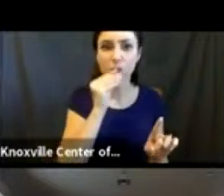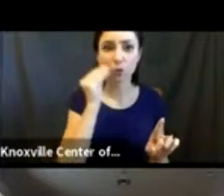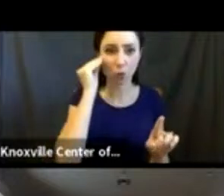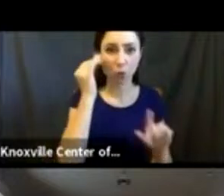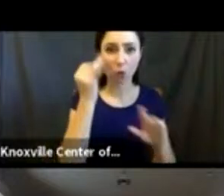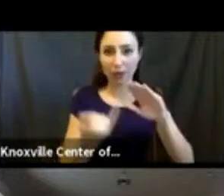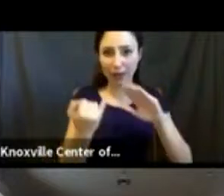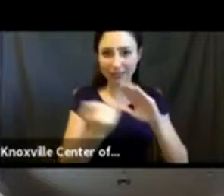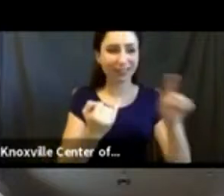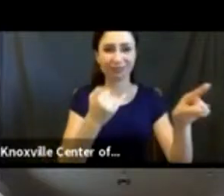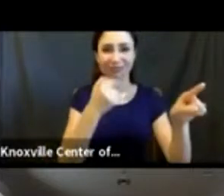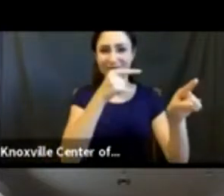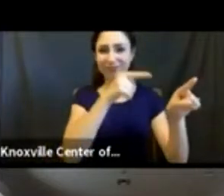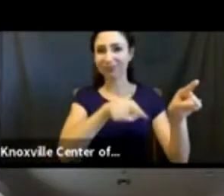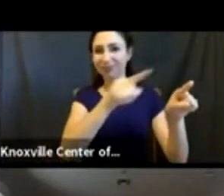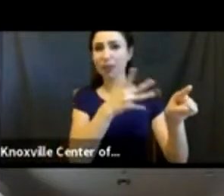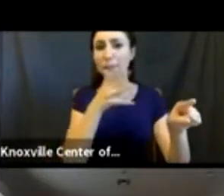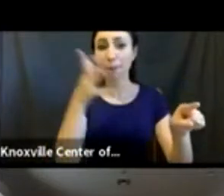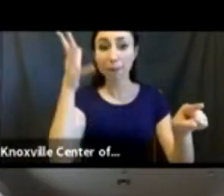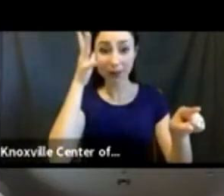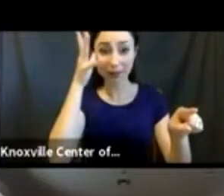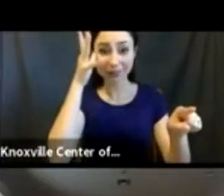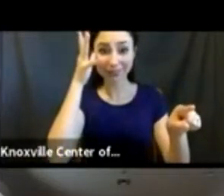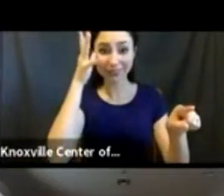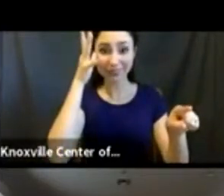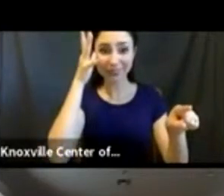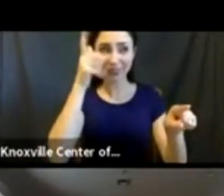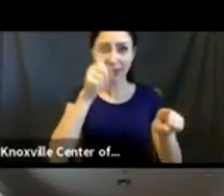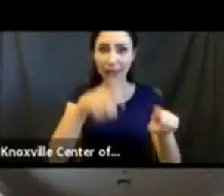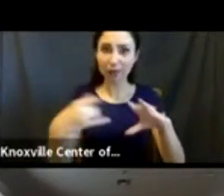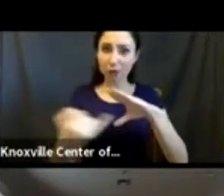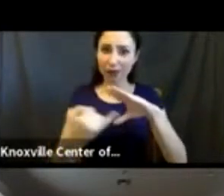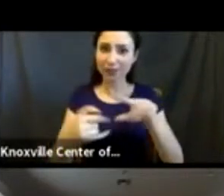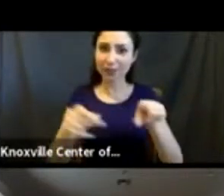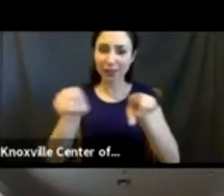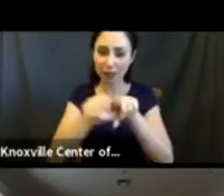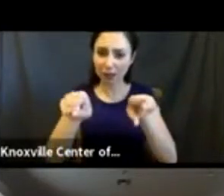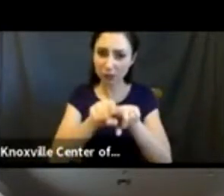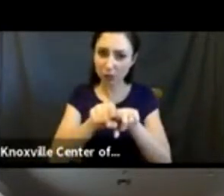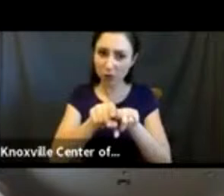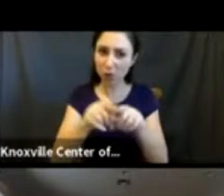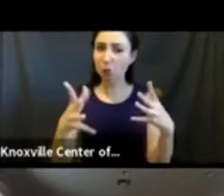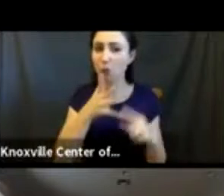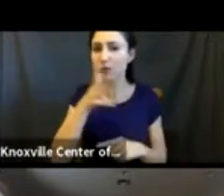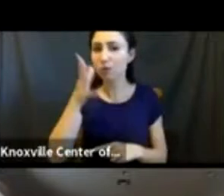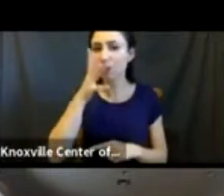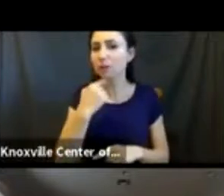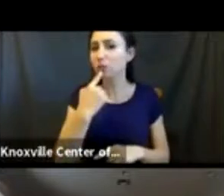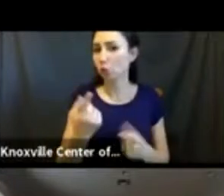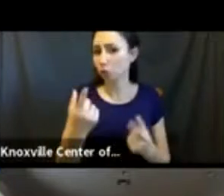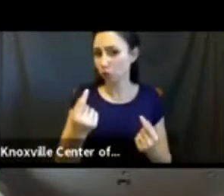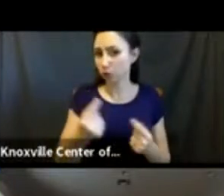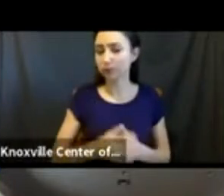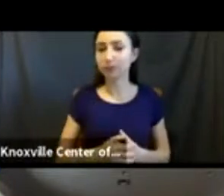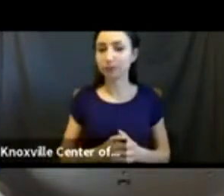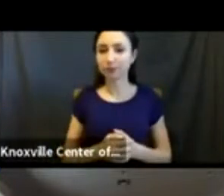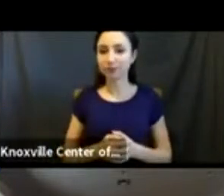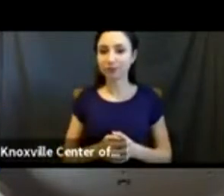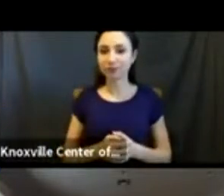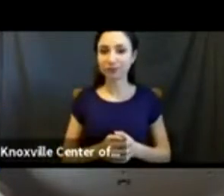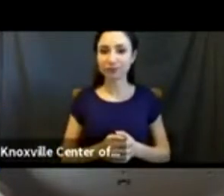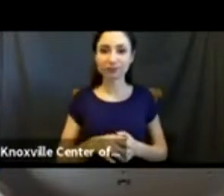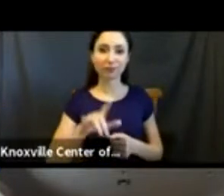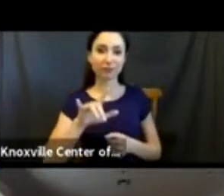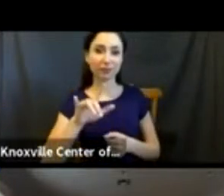those parents being told? I know the student, they have to quarantine at home, but what are the parents being told to do? The parents don't have to